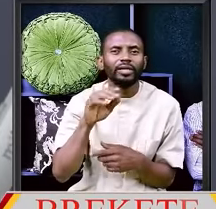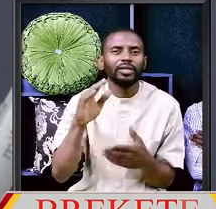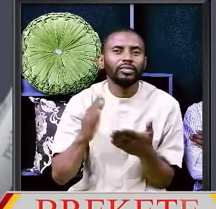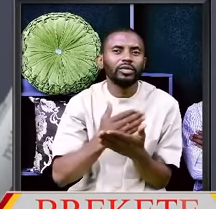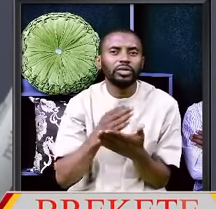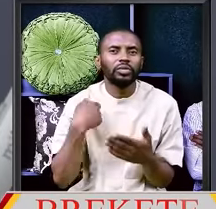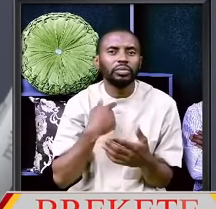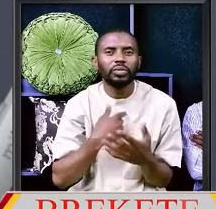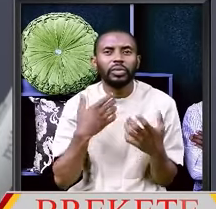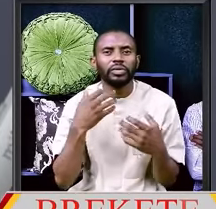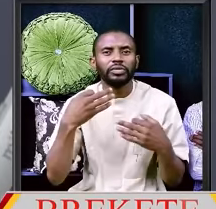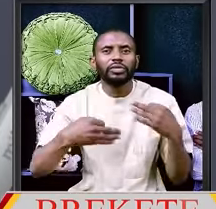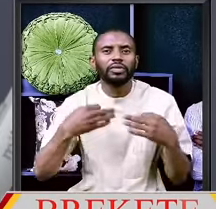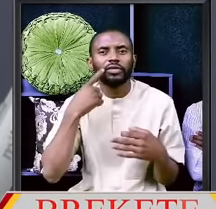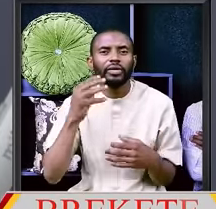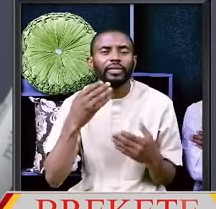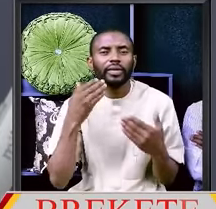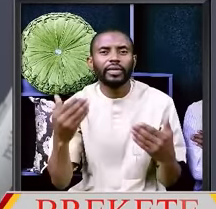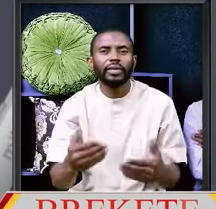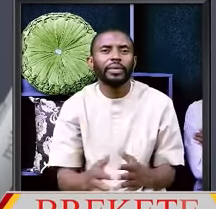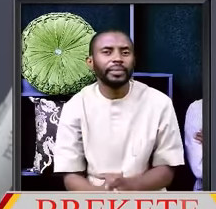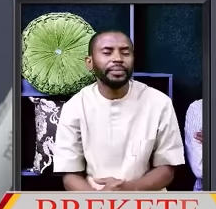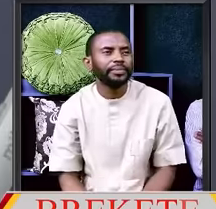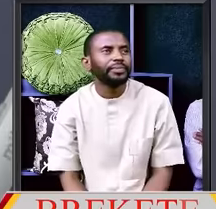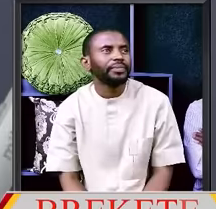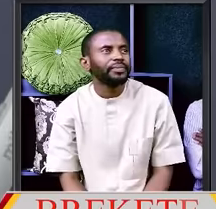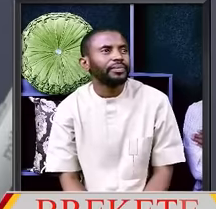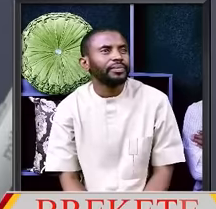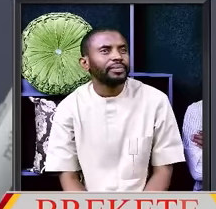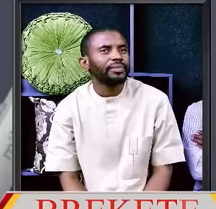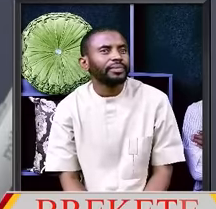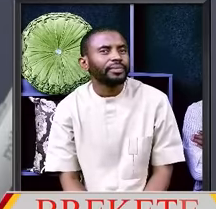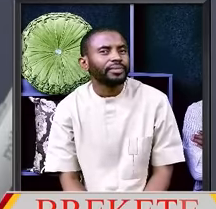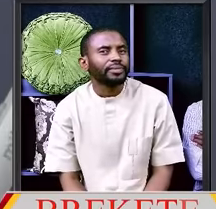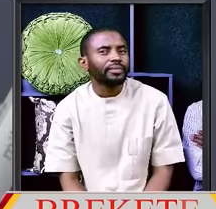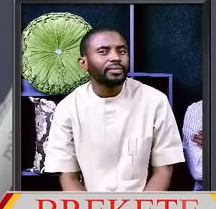ma. Thank you. Thank you.